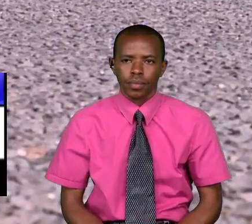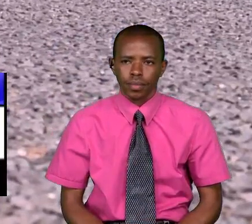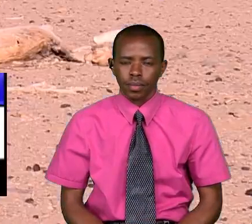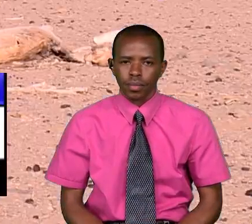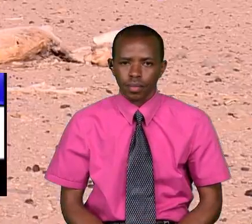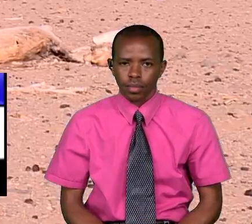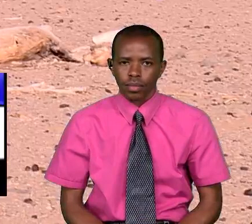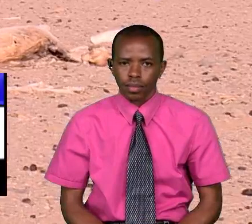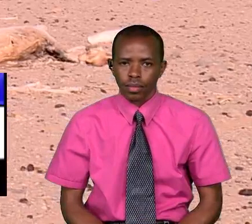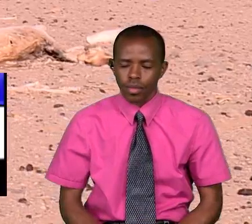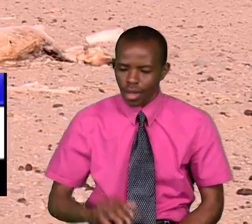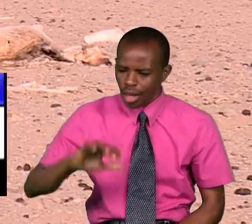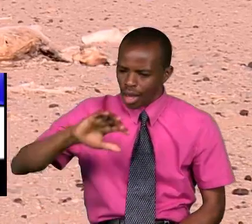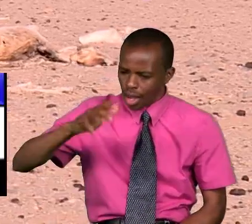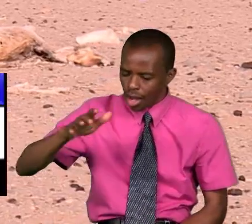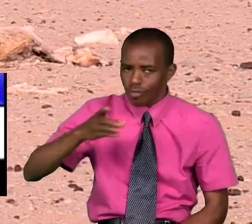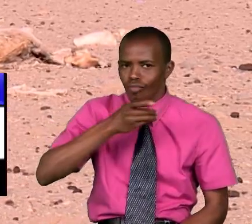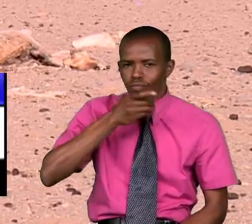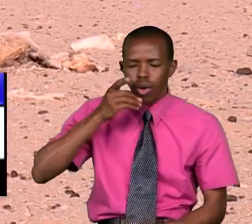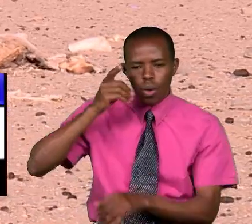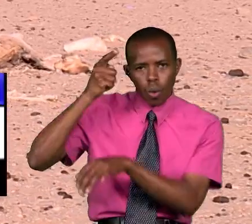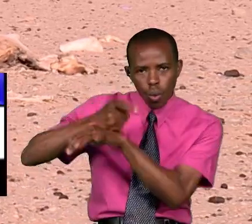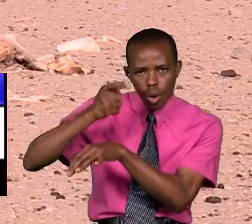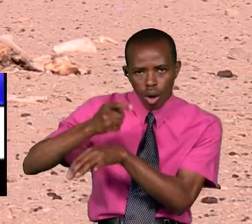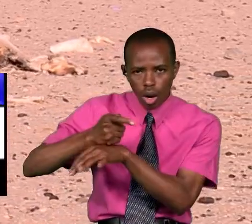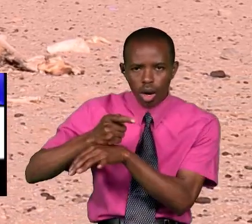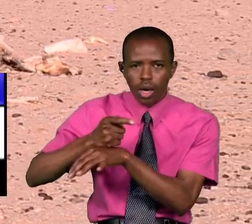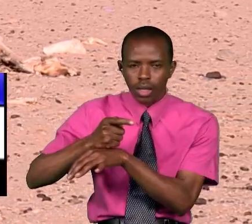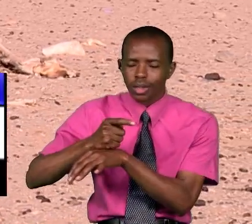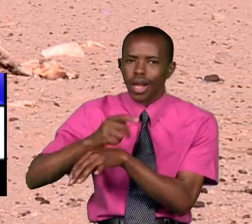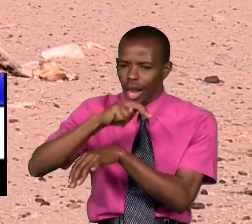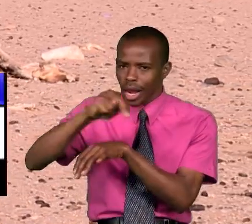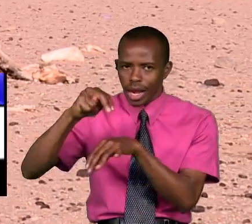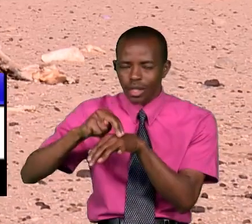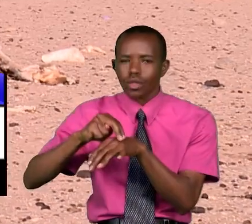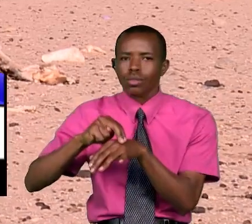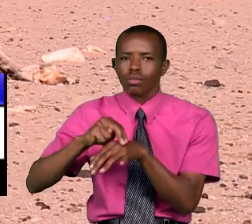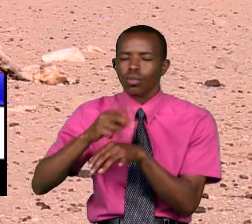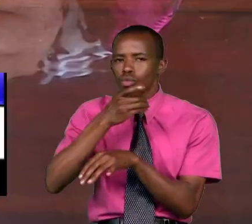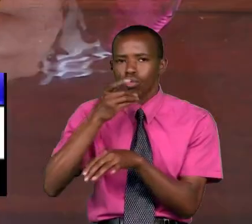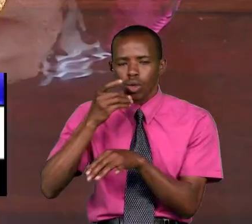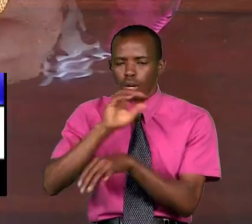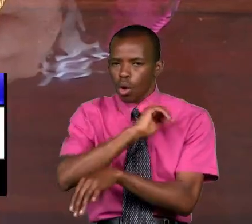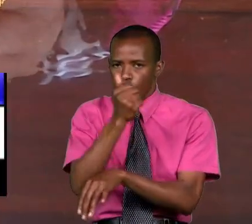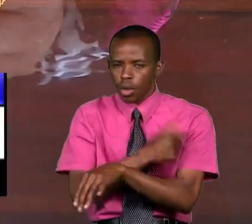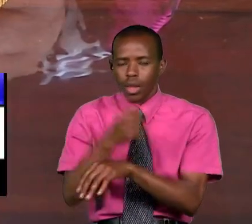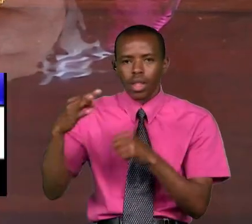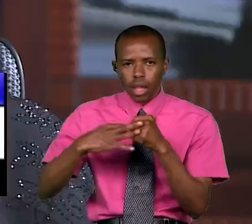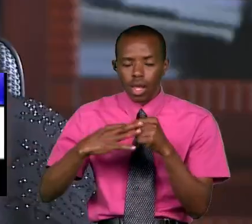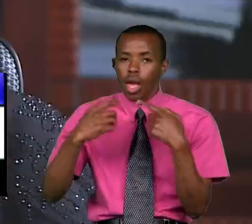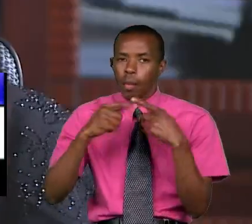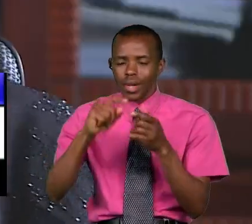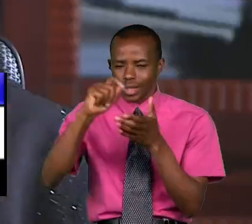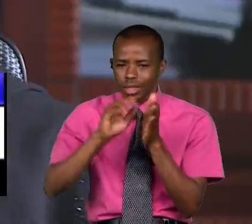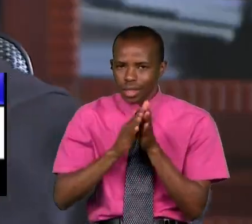Four counties are in the drought alert phase, as announced by the National Drought Management Authority in August. Moreover, the